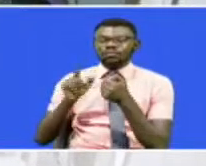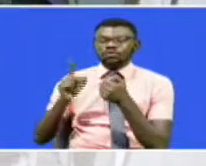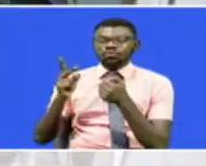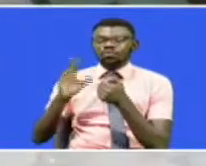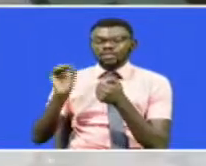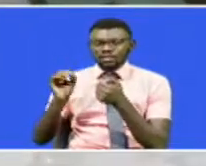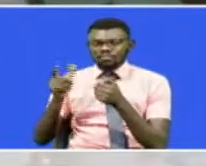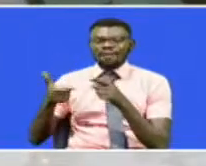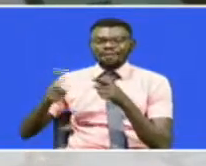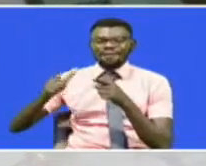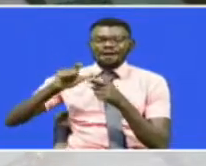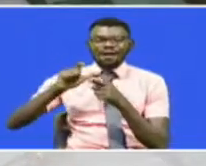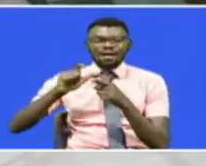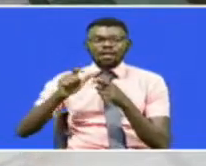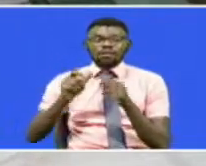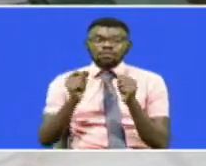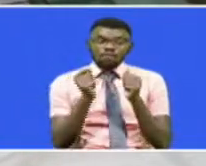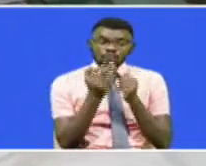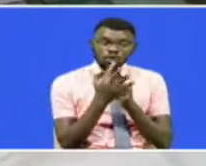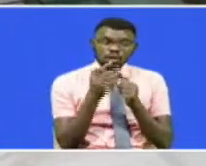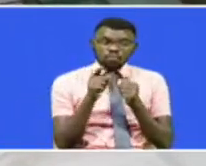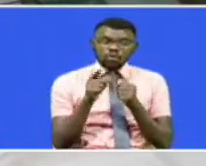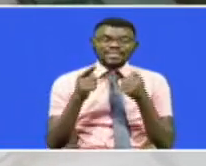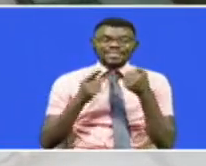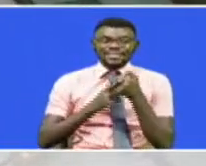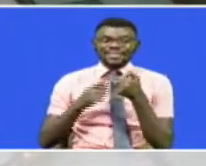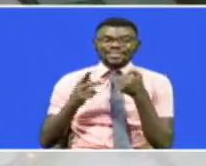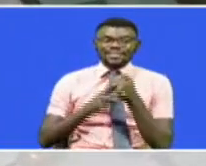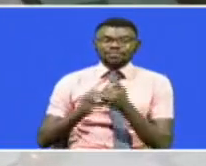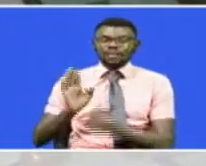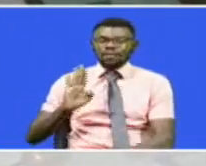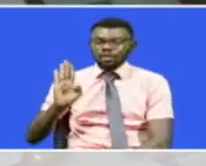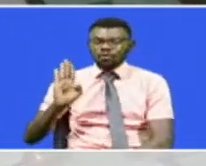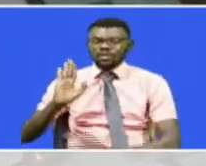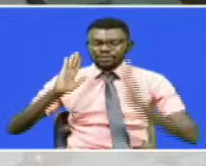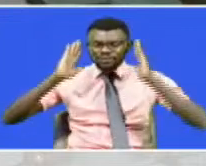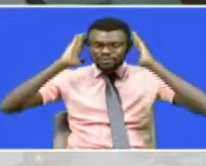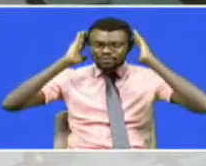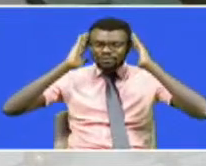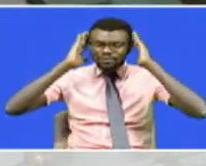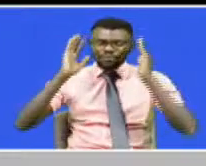10% year-on-year to 14.67 billion shillings. Now, keep Kimboy.